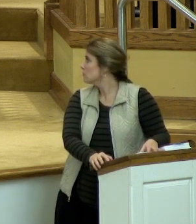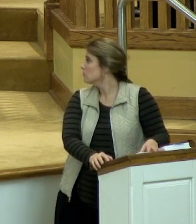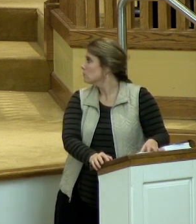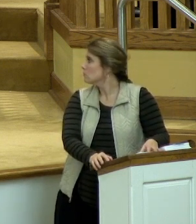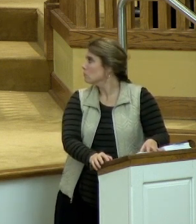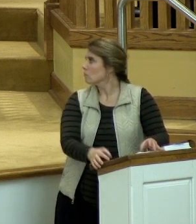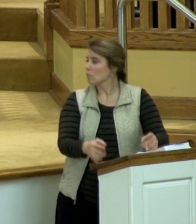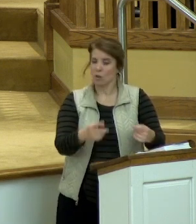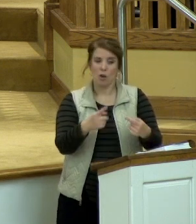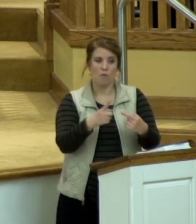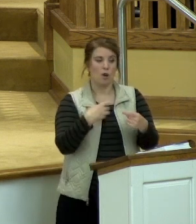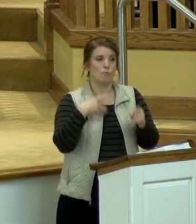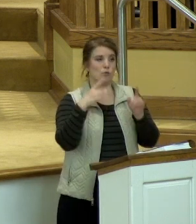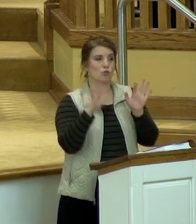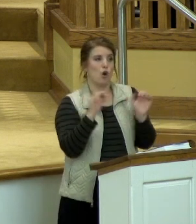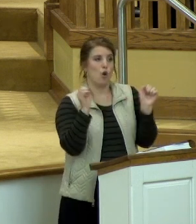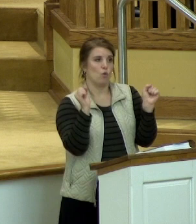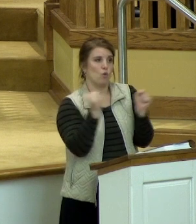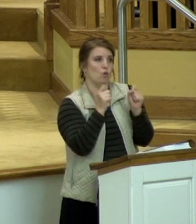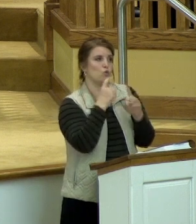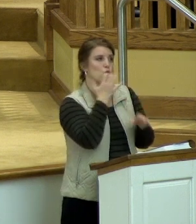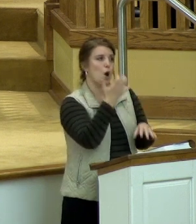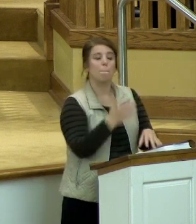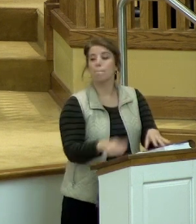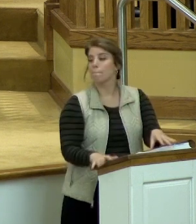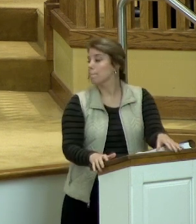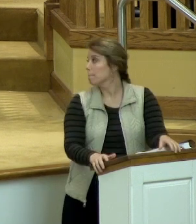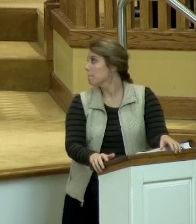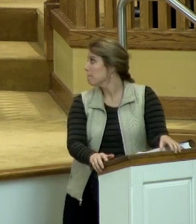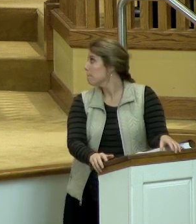we'll go from snow, cold to warm. Snow, cold to warm.